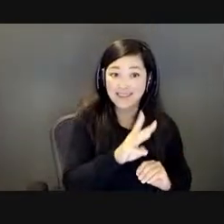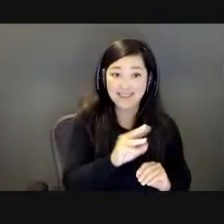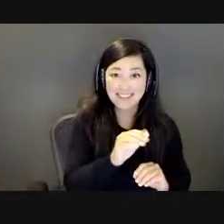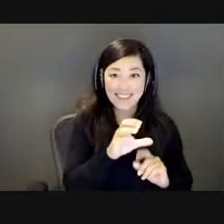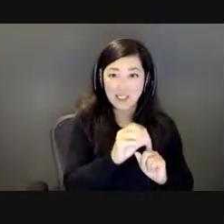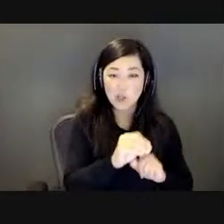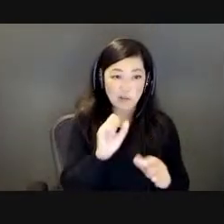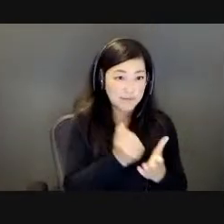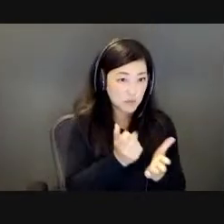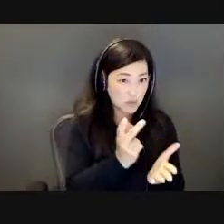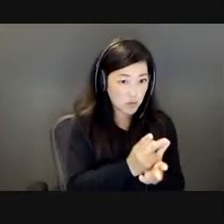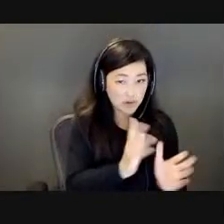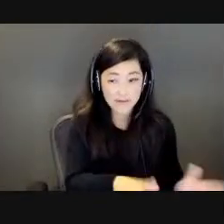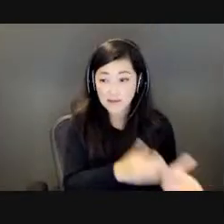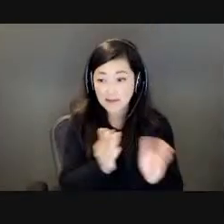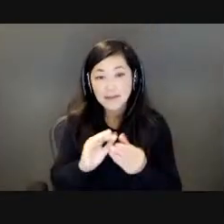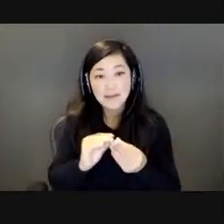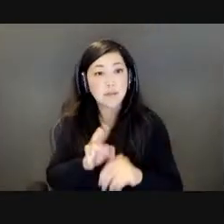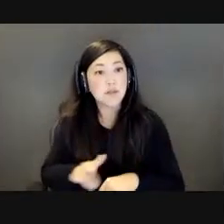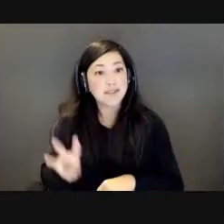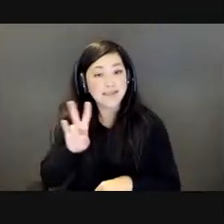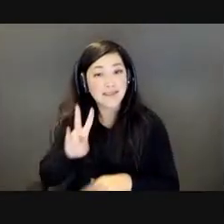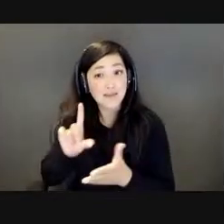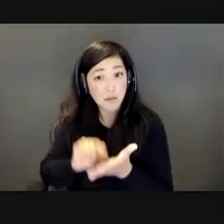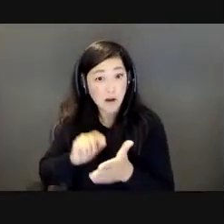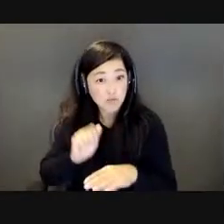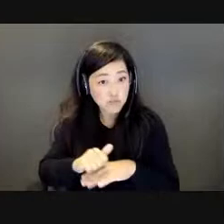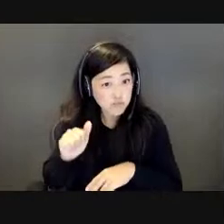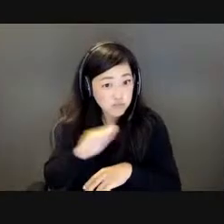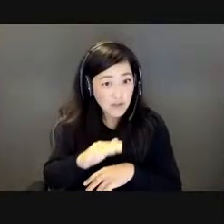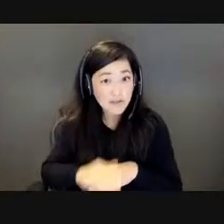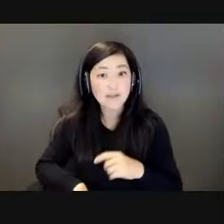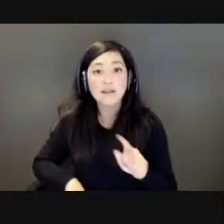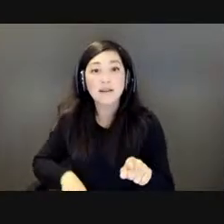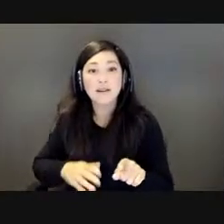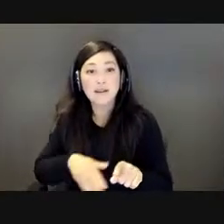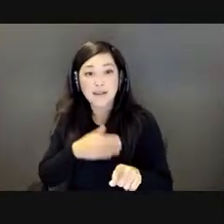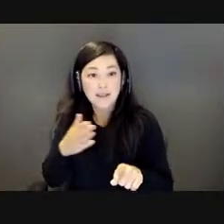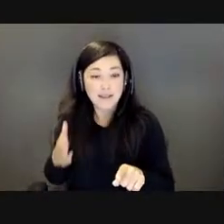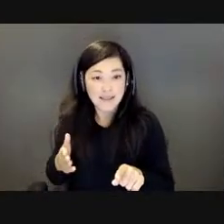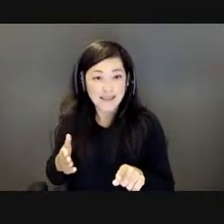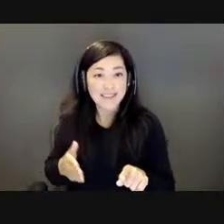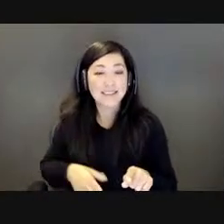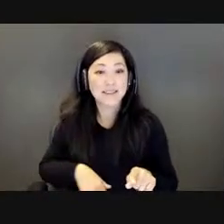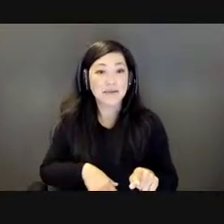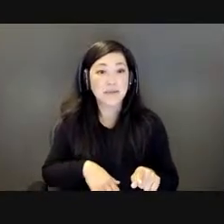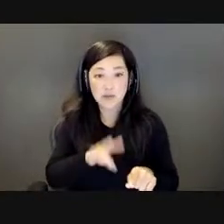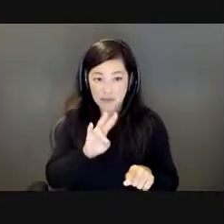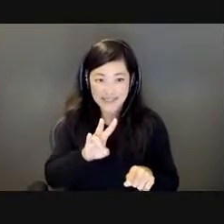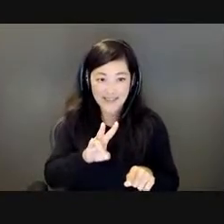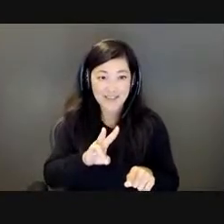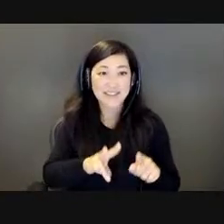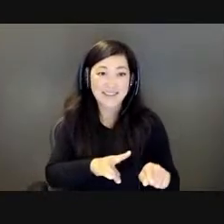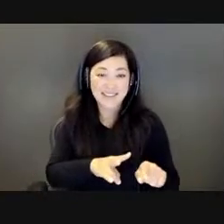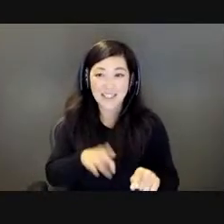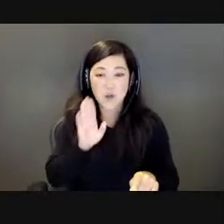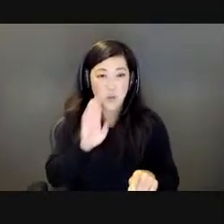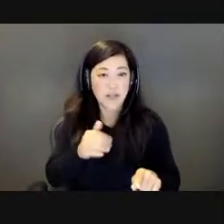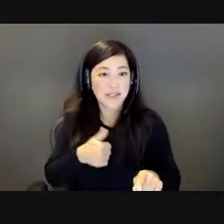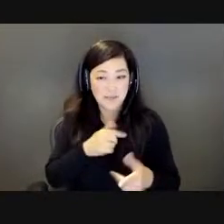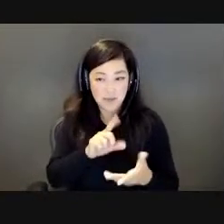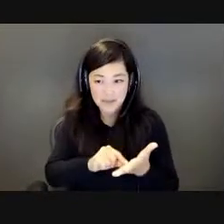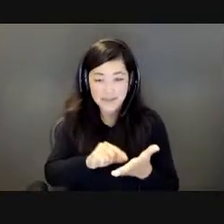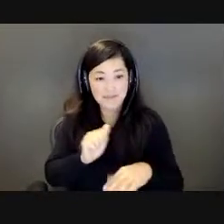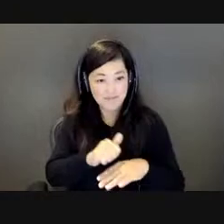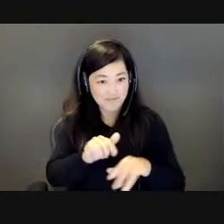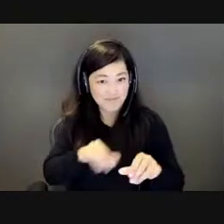committee vote, chief executive officer reviews and approves. Step 7 is publication of the standard.